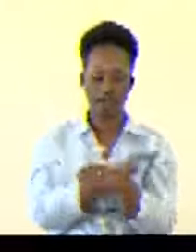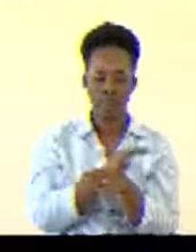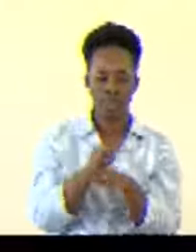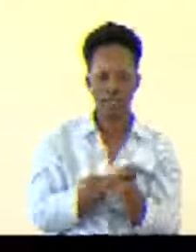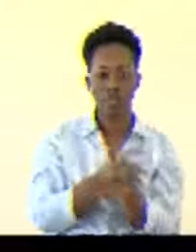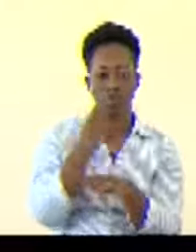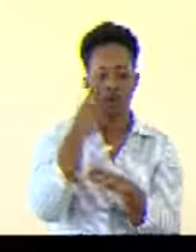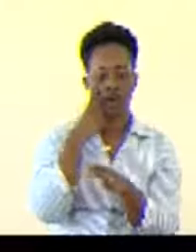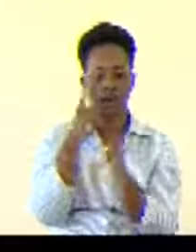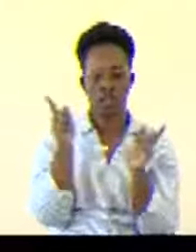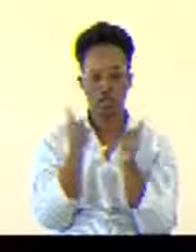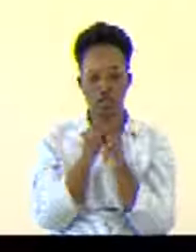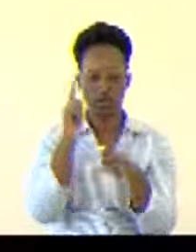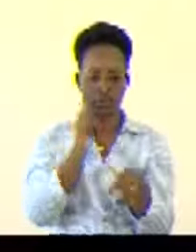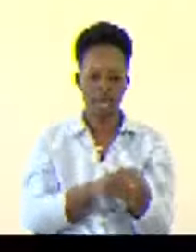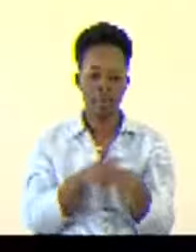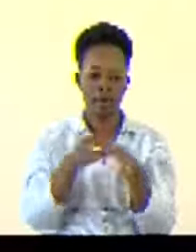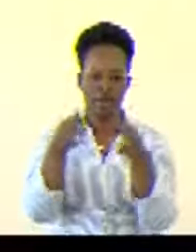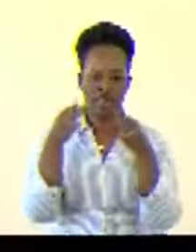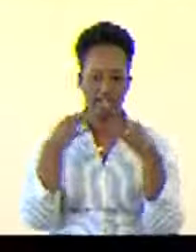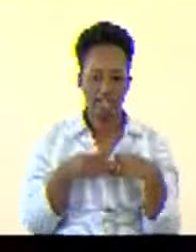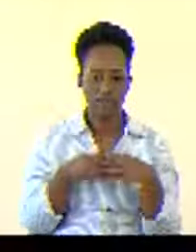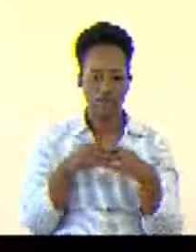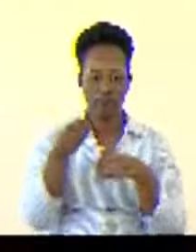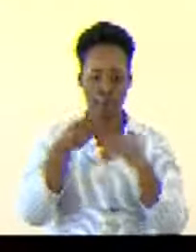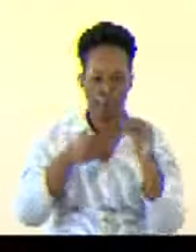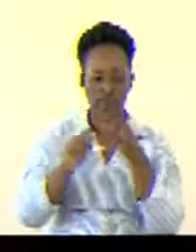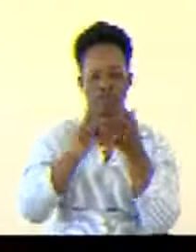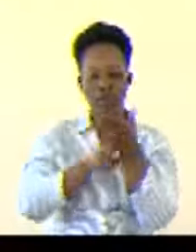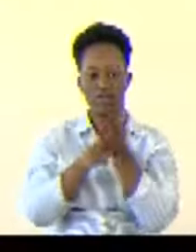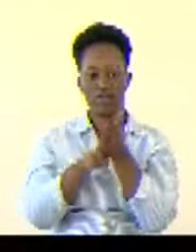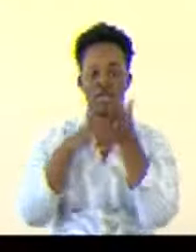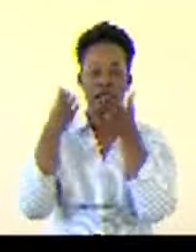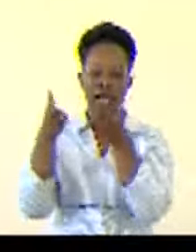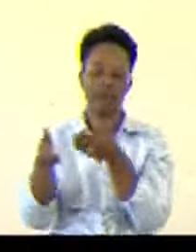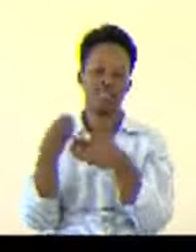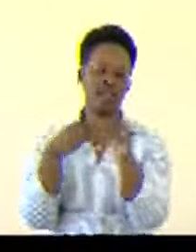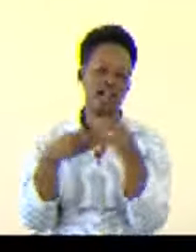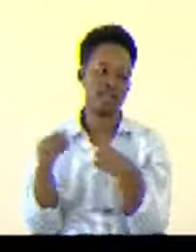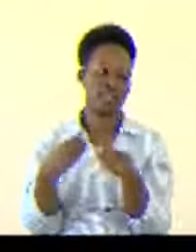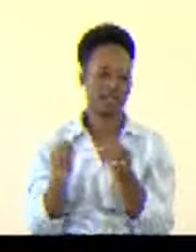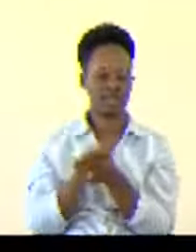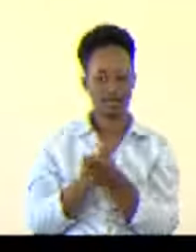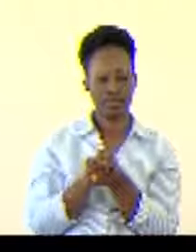short-term financial obligations using its current assets.